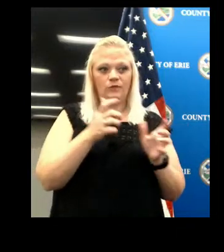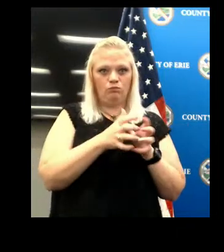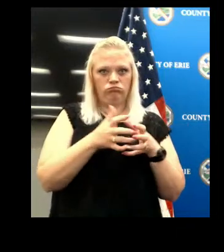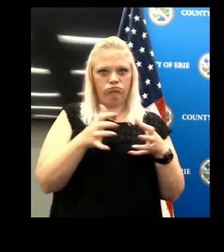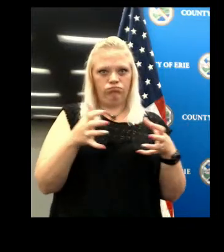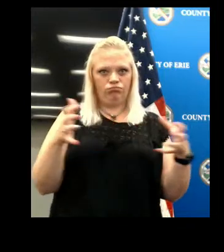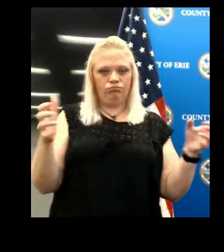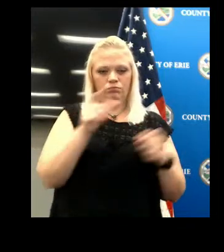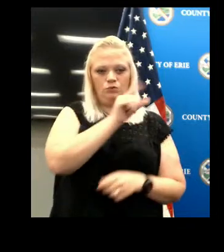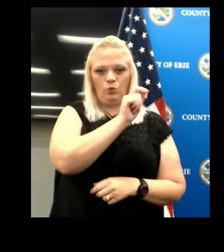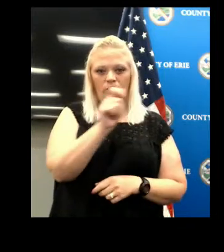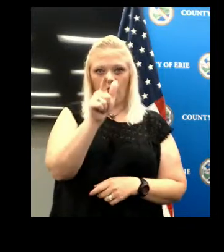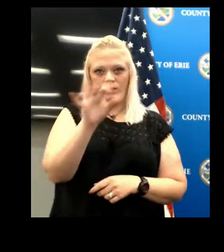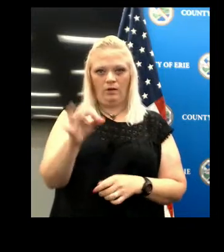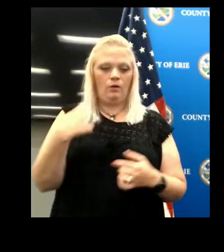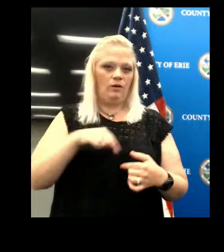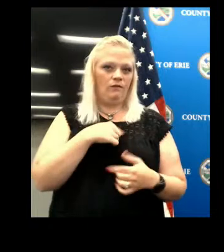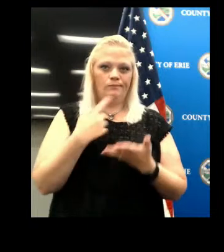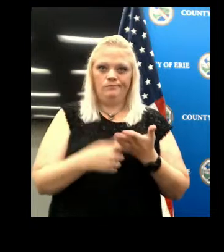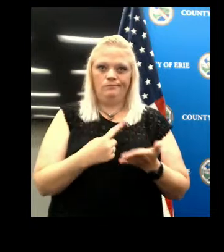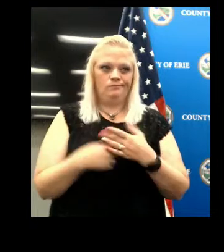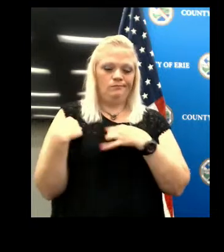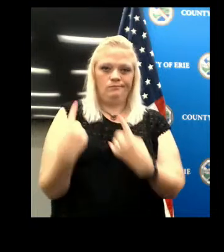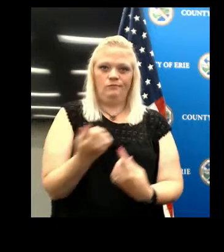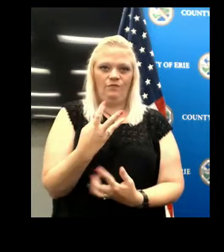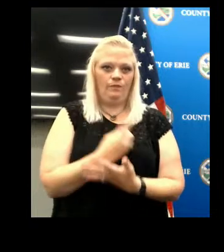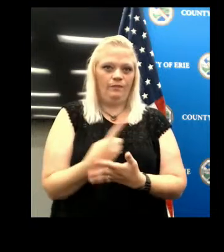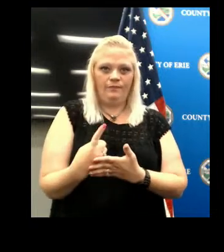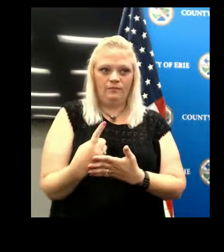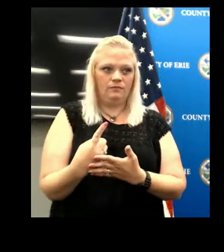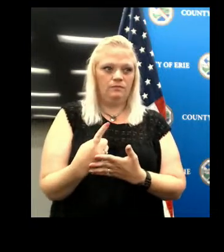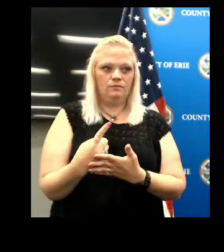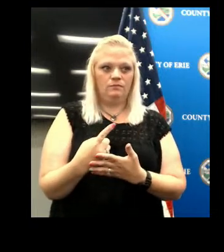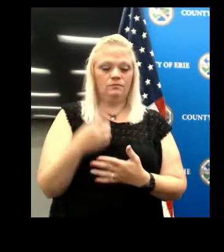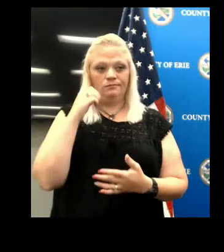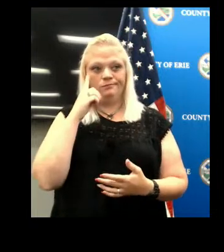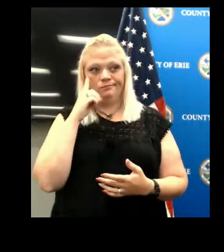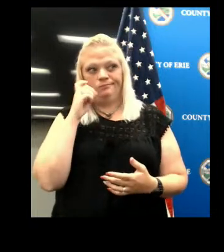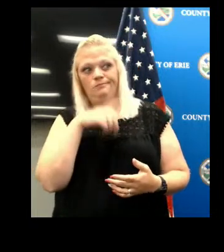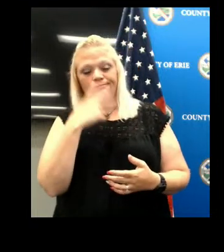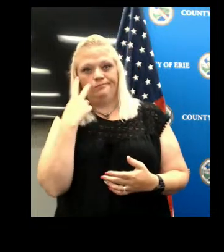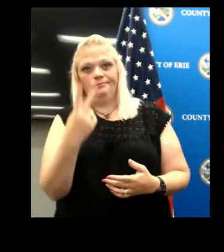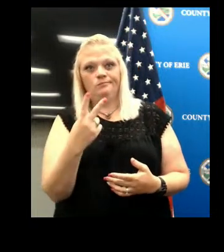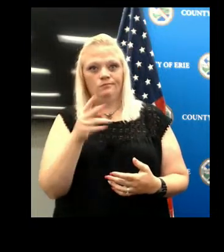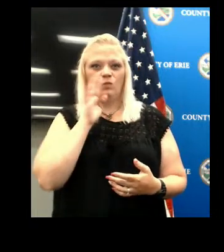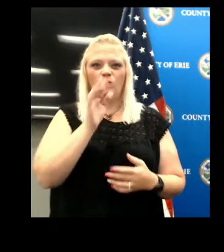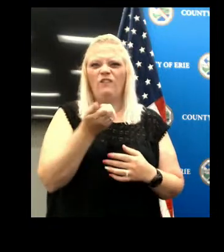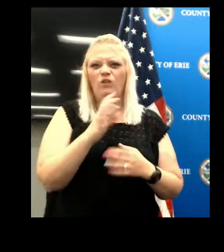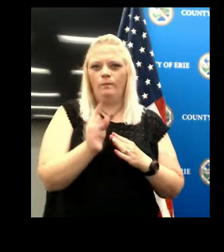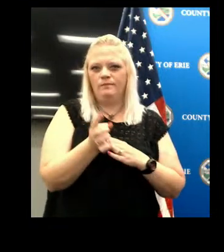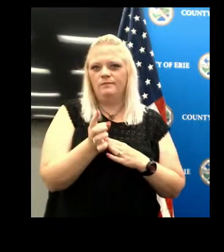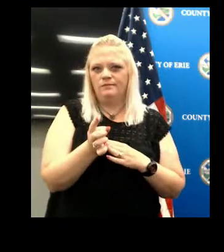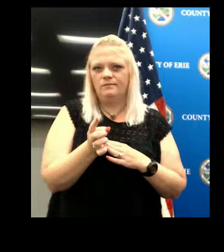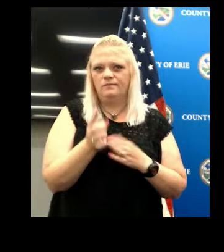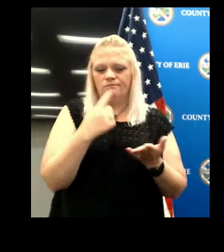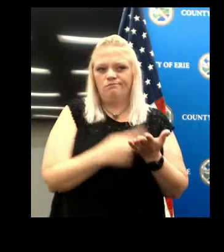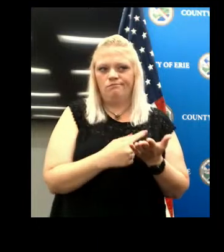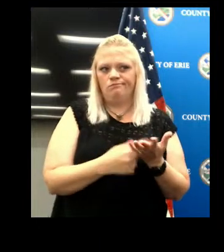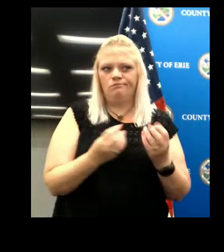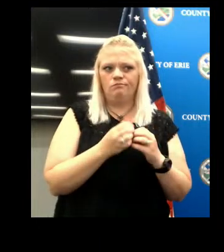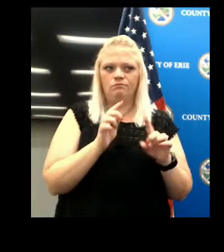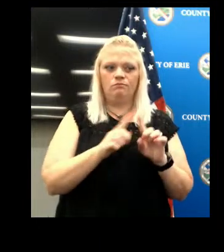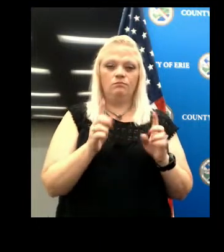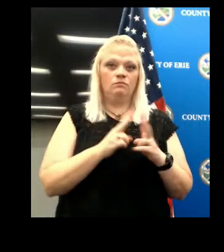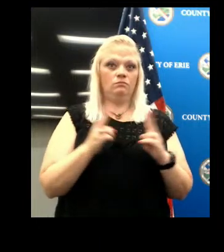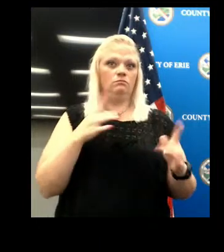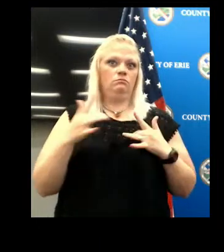to 29. We've been talking about it for the last few weeks, but you're really seeing it. And as I'll go into in a few moments, we're very